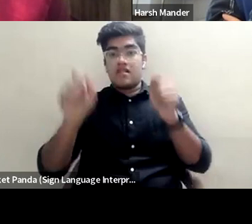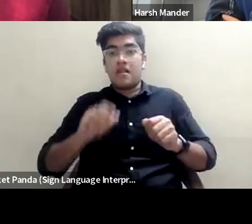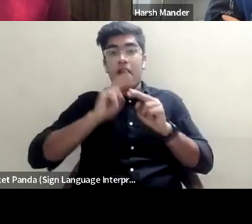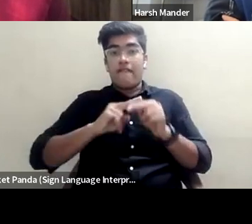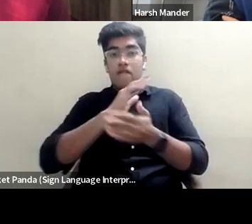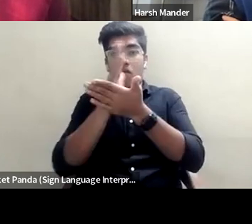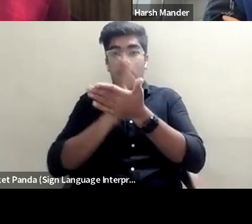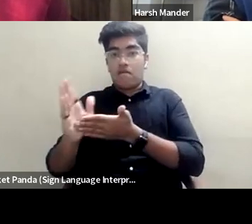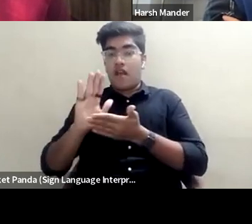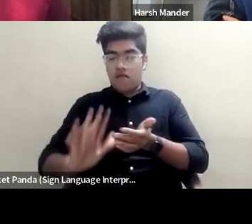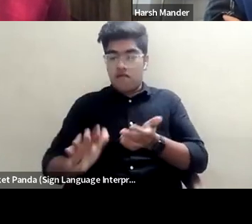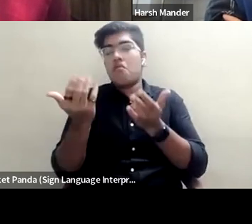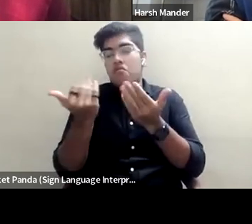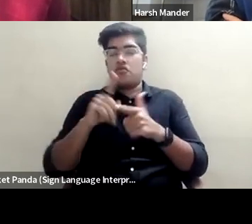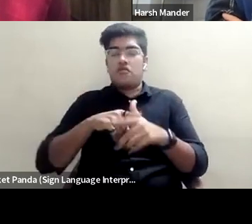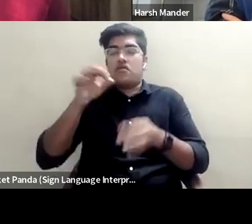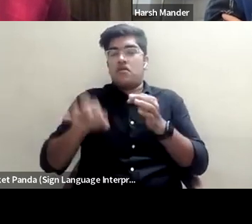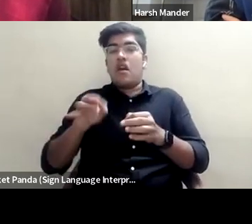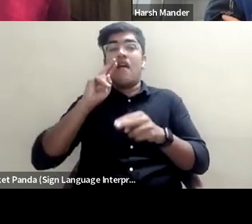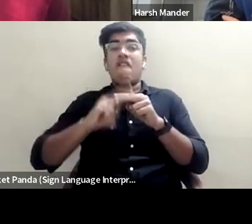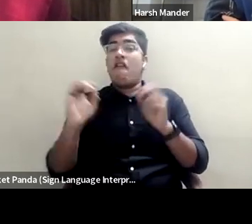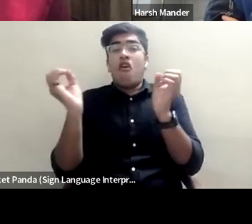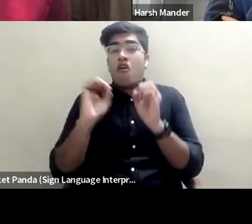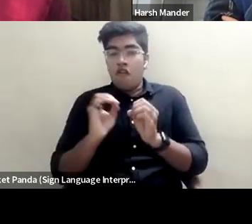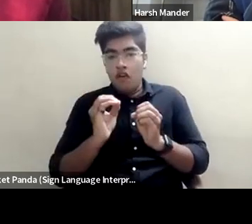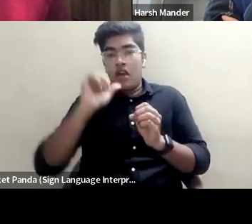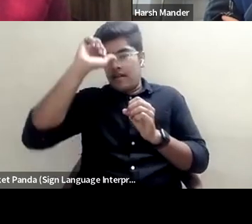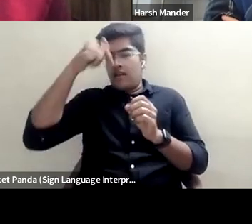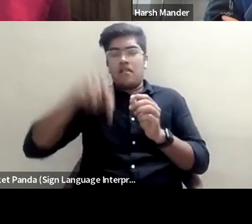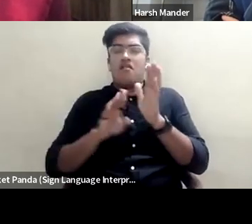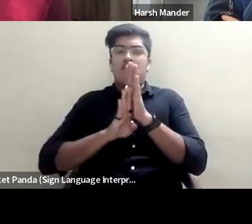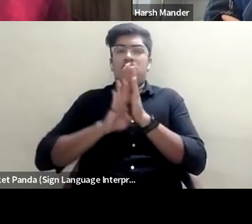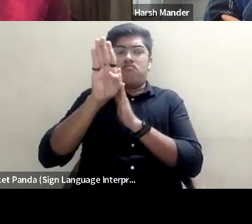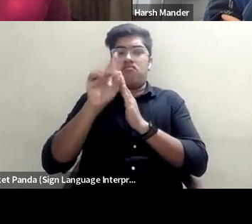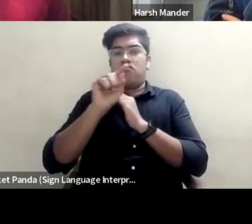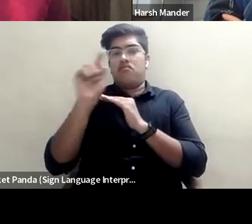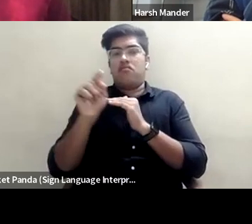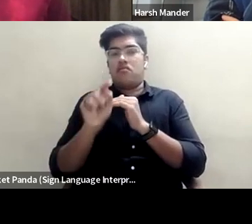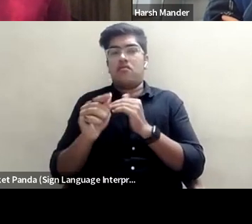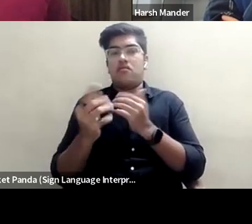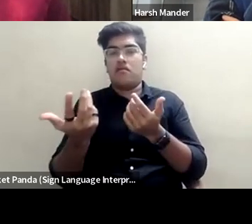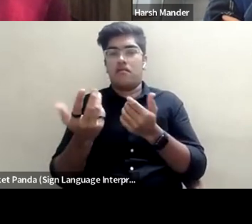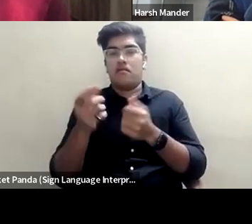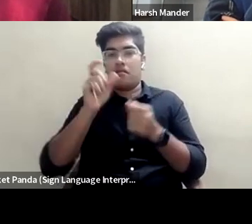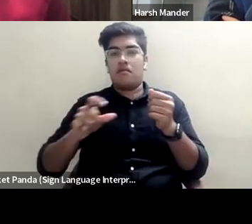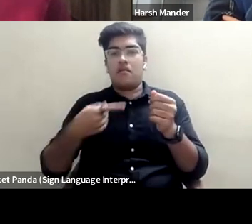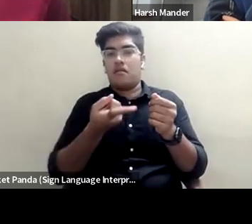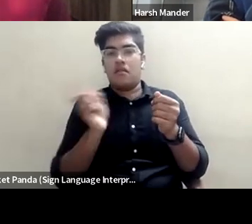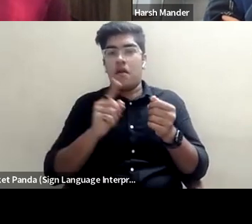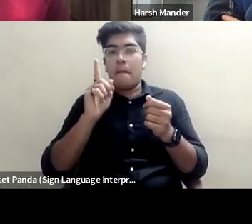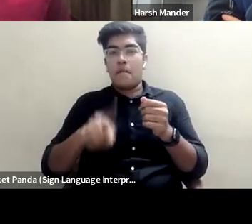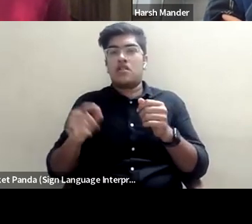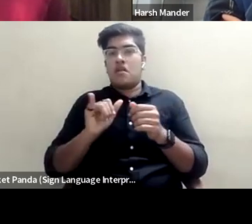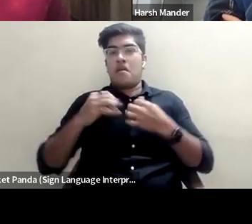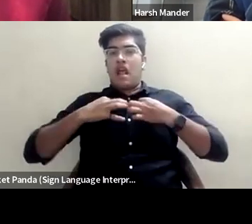you expect the country to really progress? Be modern. You have to be modern, not in your dress, not in